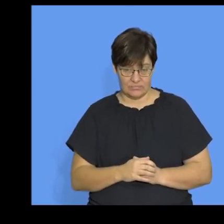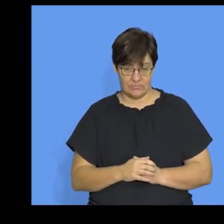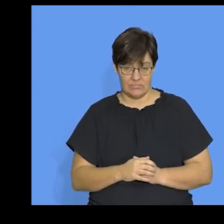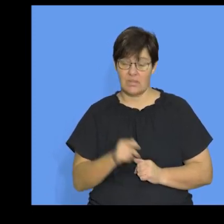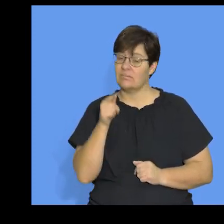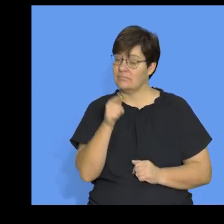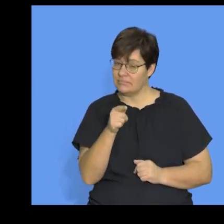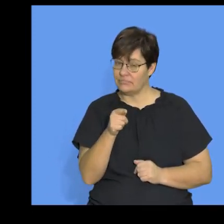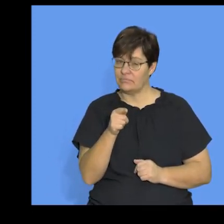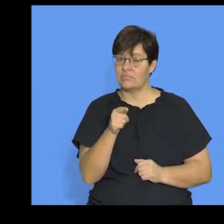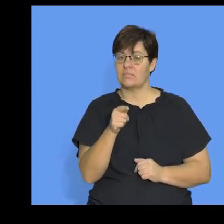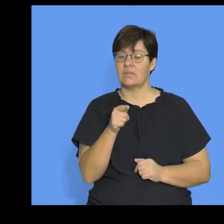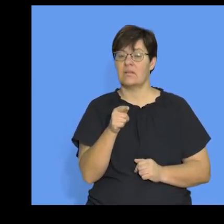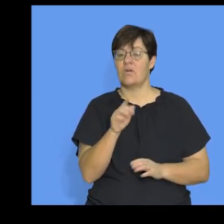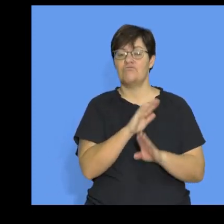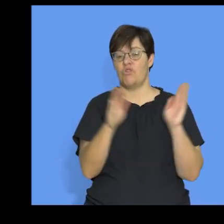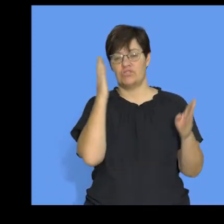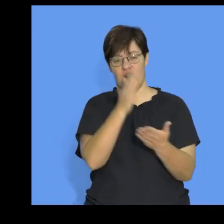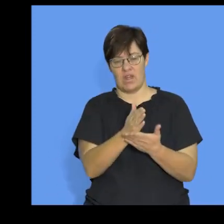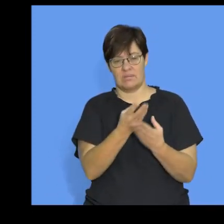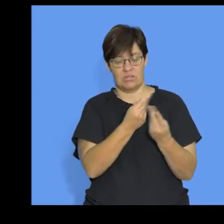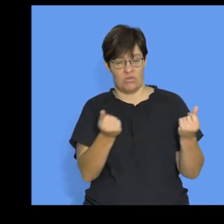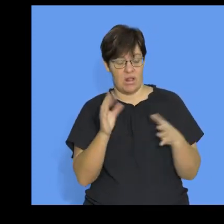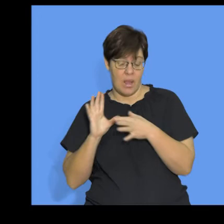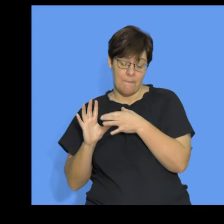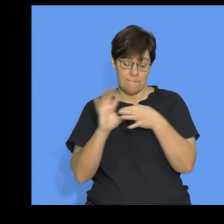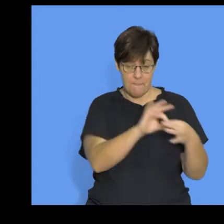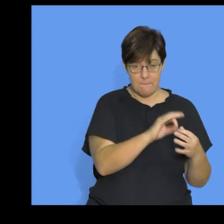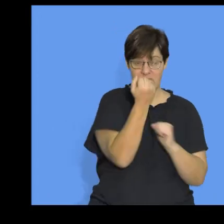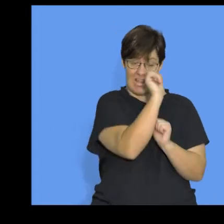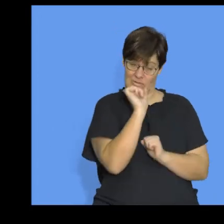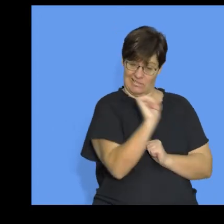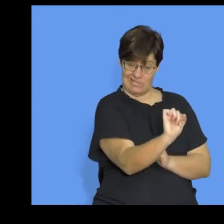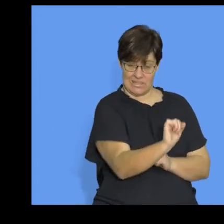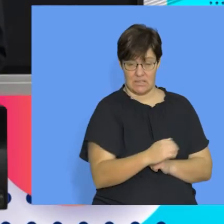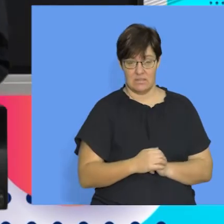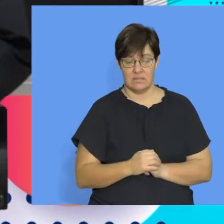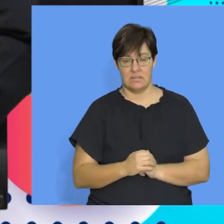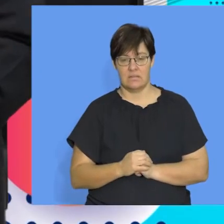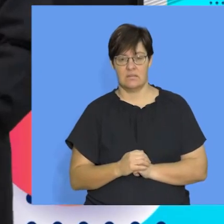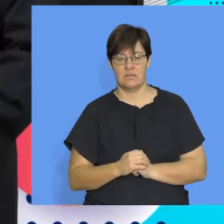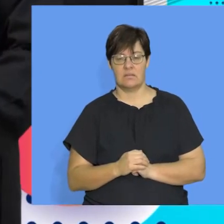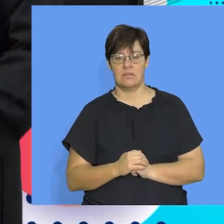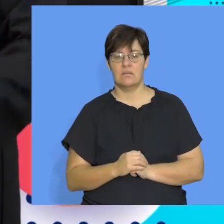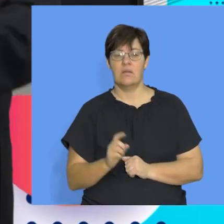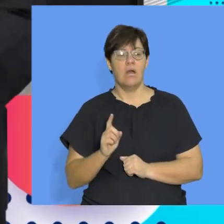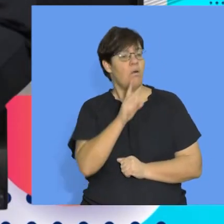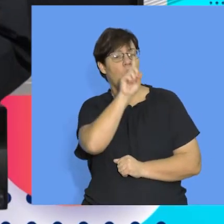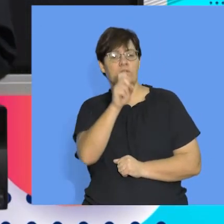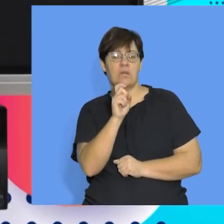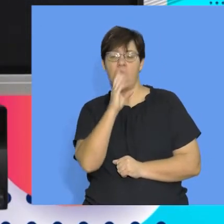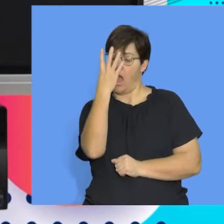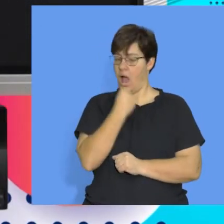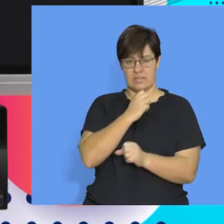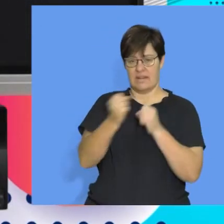was the indirect materials relative to the factory. Right. Now, the question doesn't ask for it, but